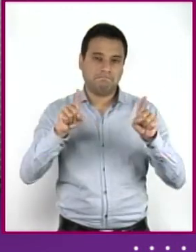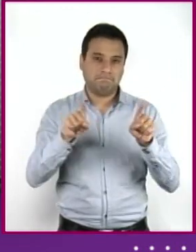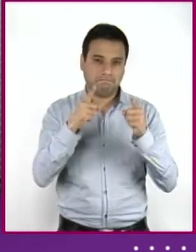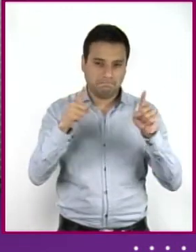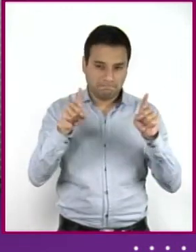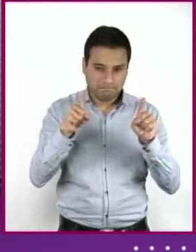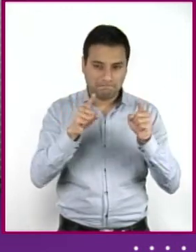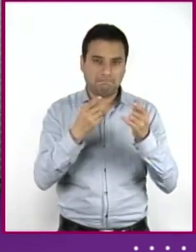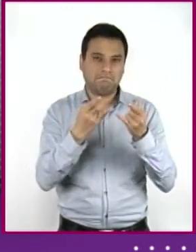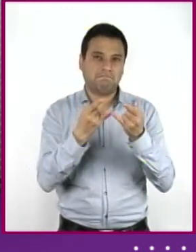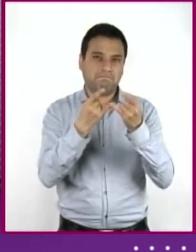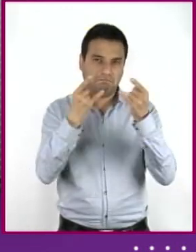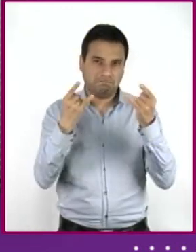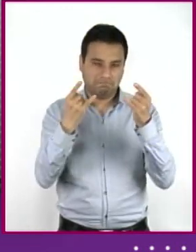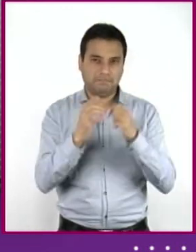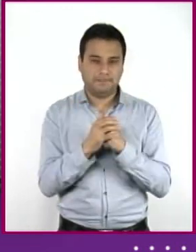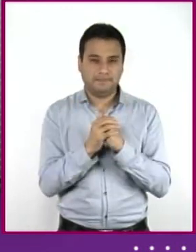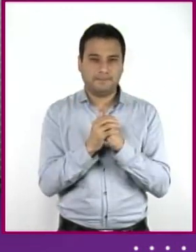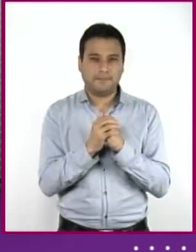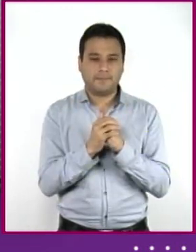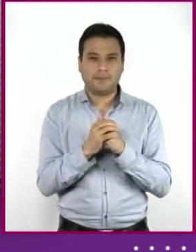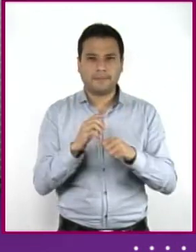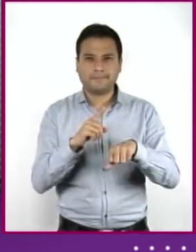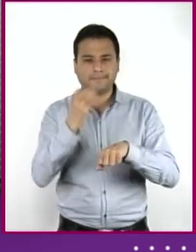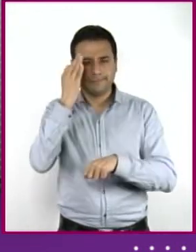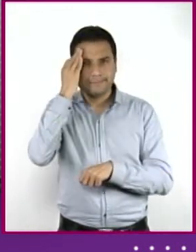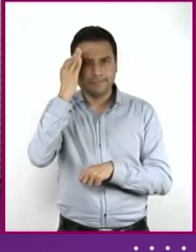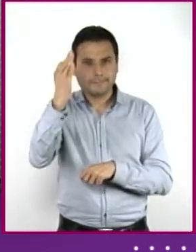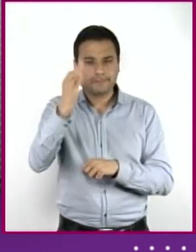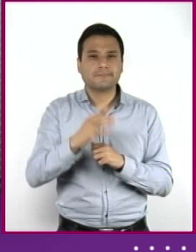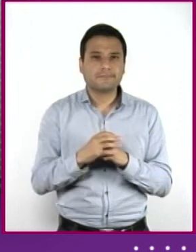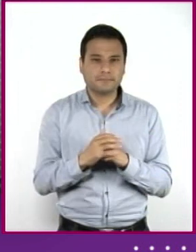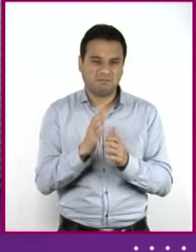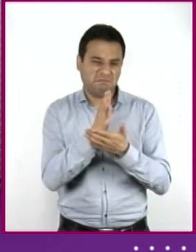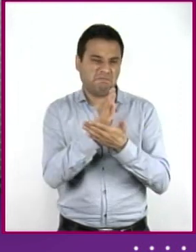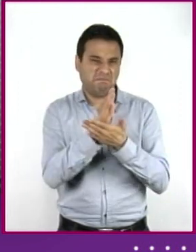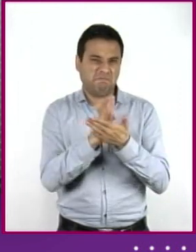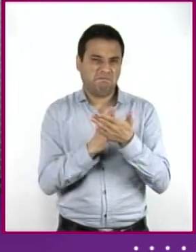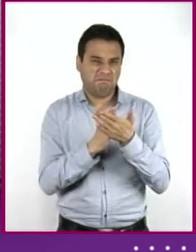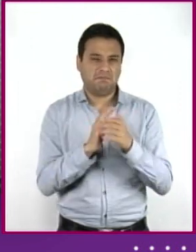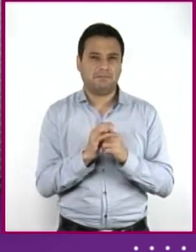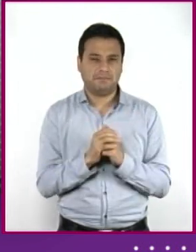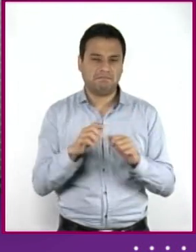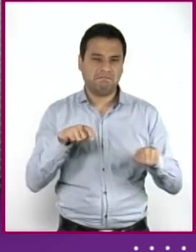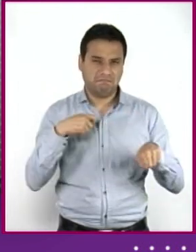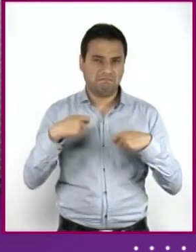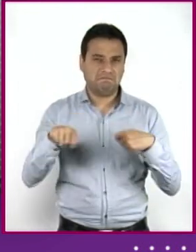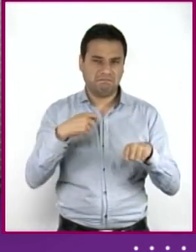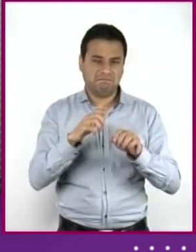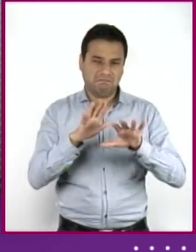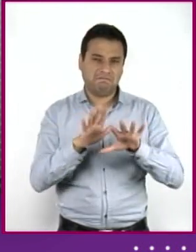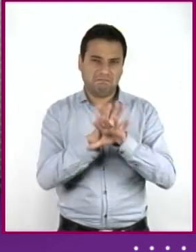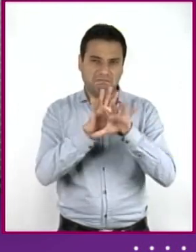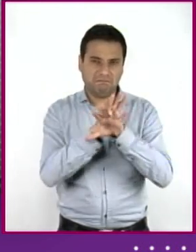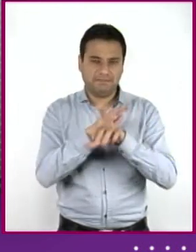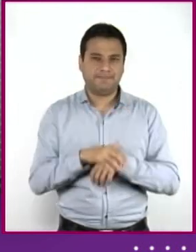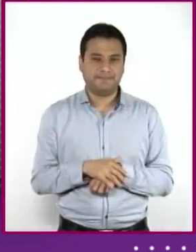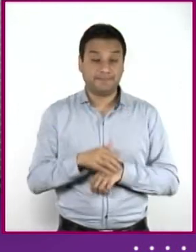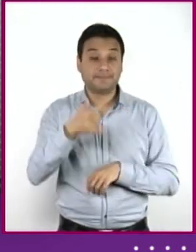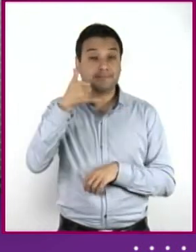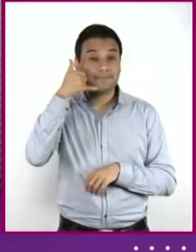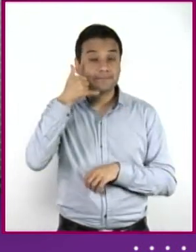and history. Time required, part-time, flexible, phone,